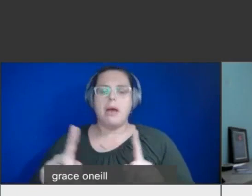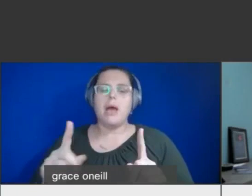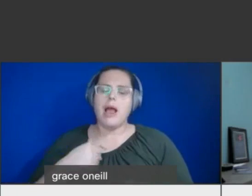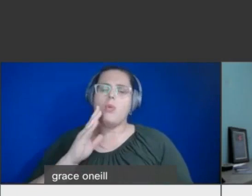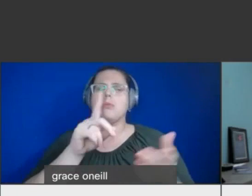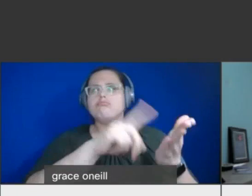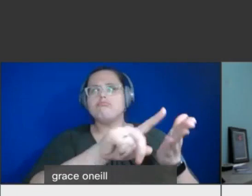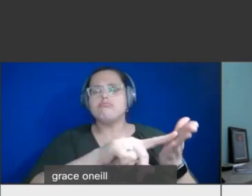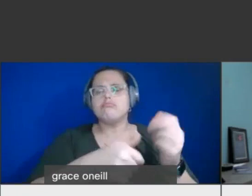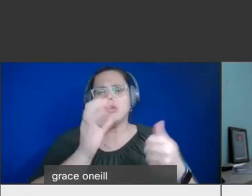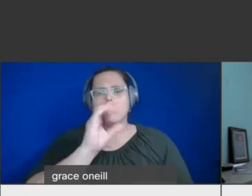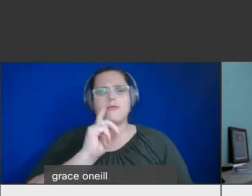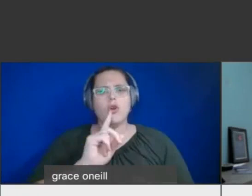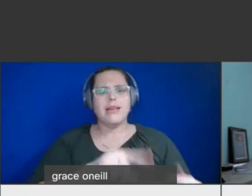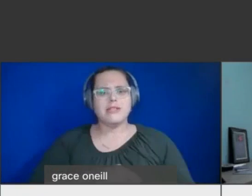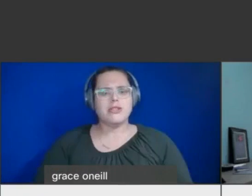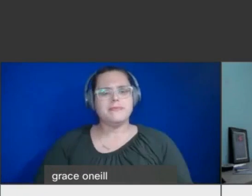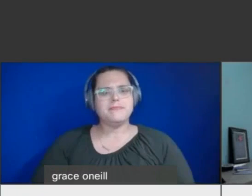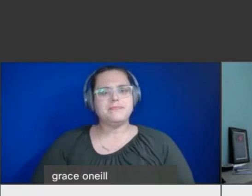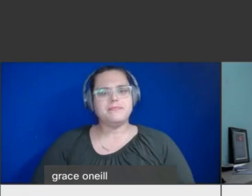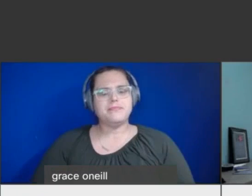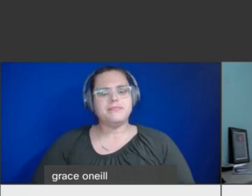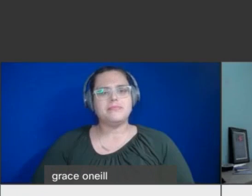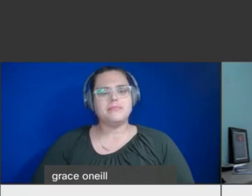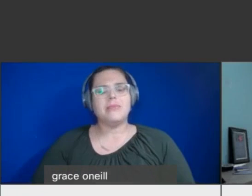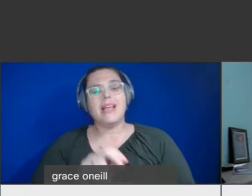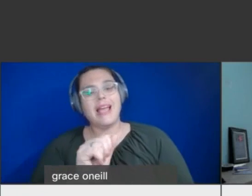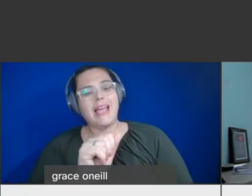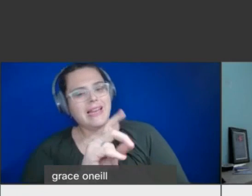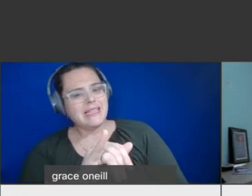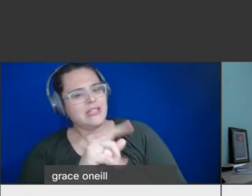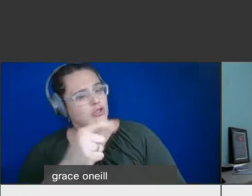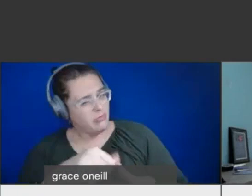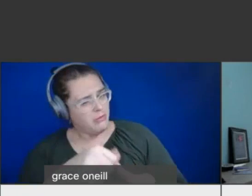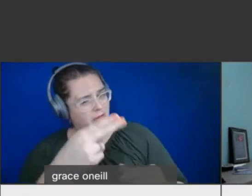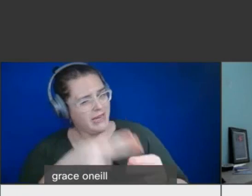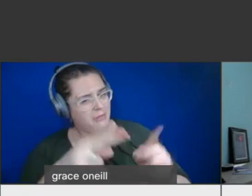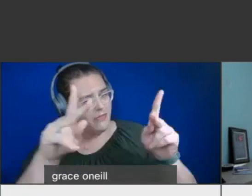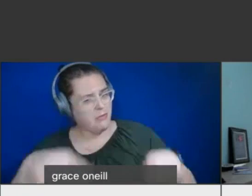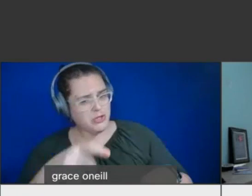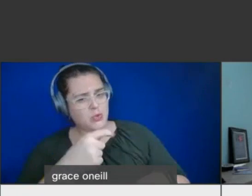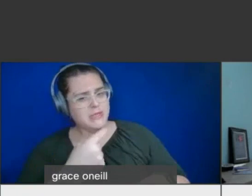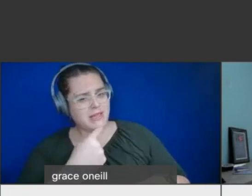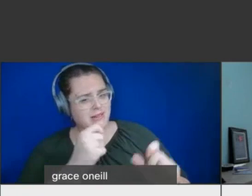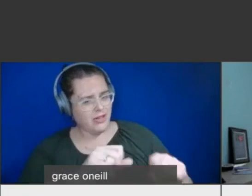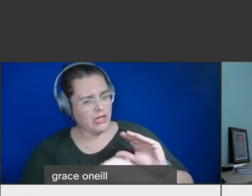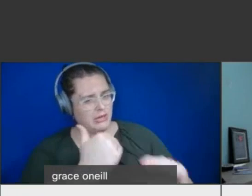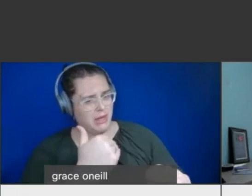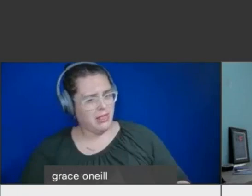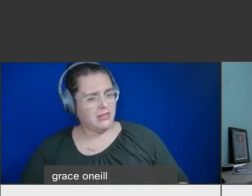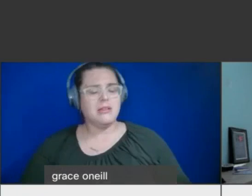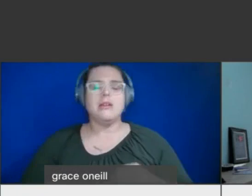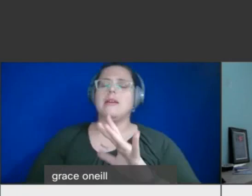find an answer. Do you recall the name of the person who said email her? That would be